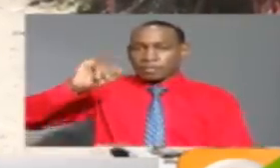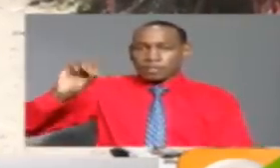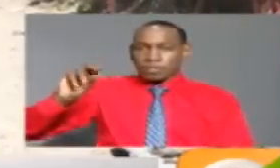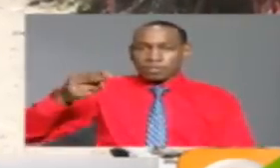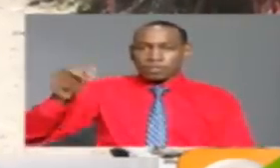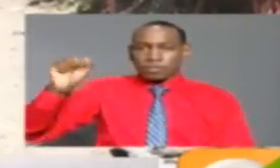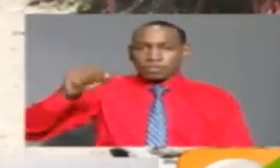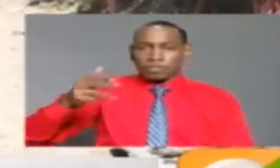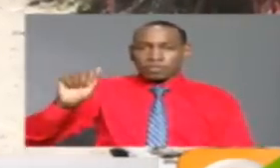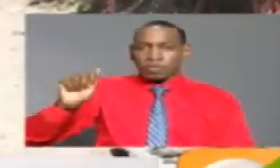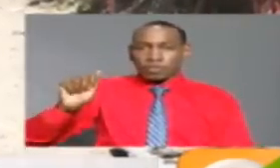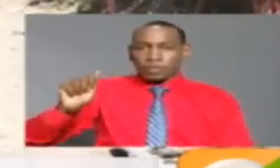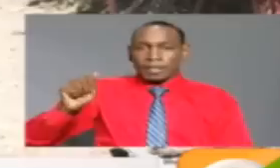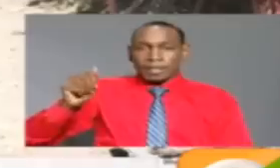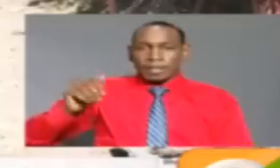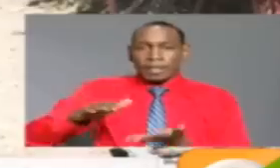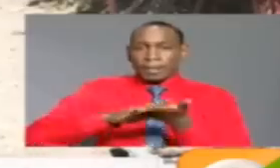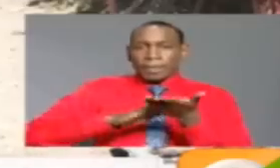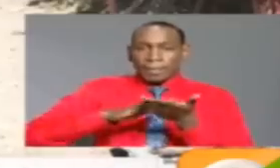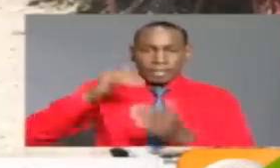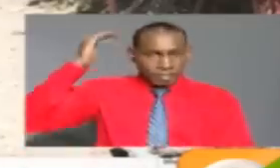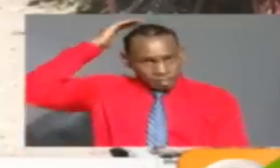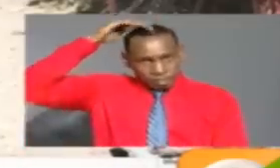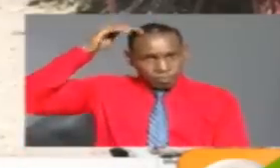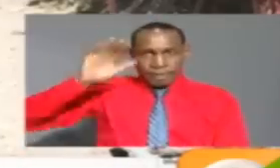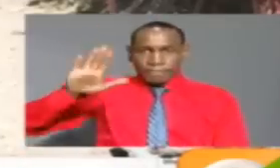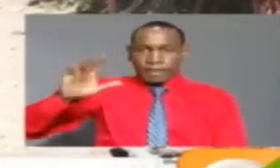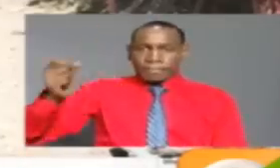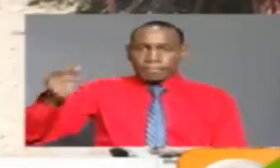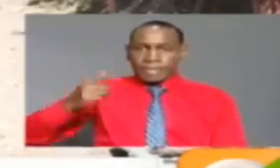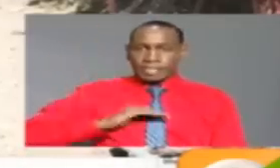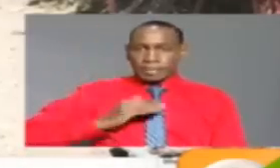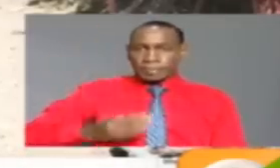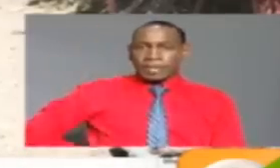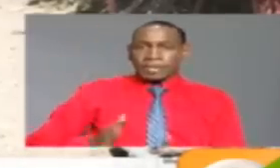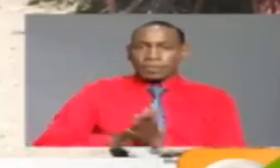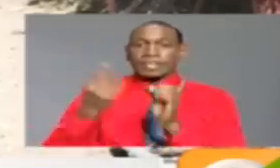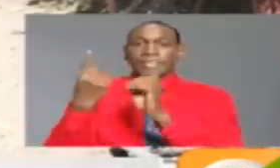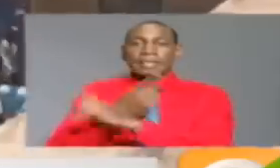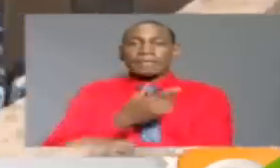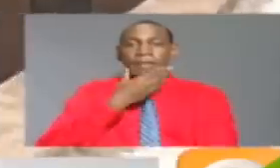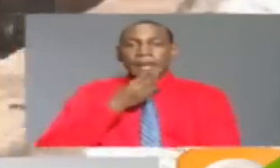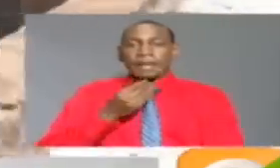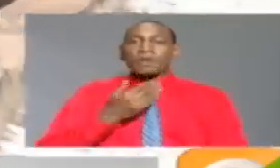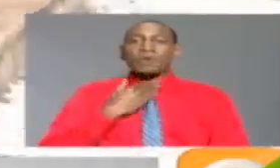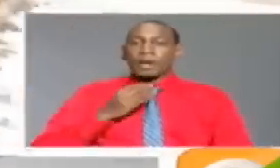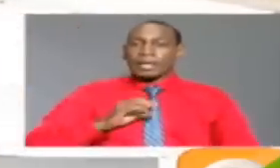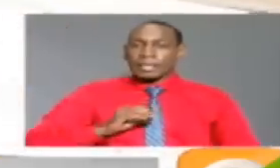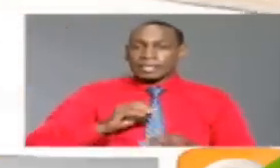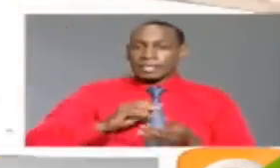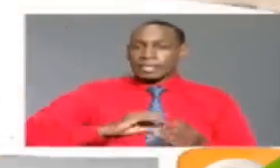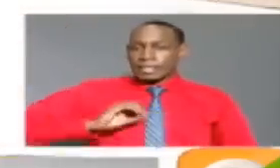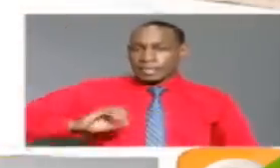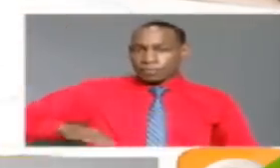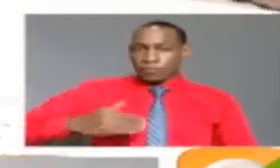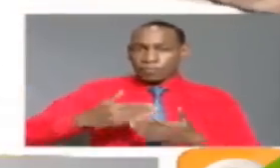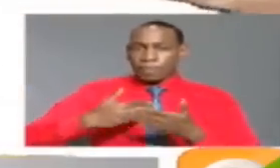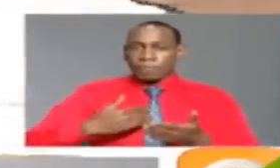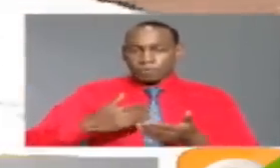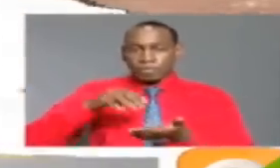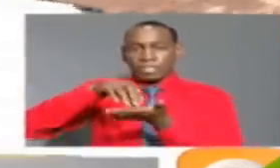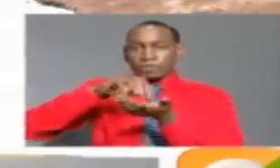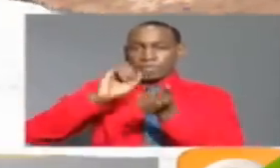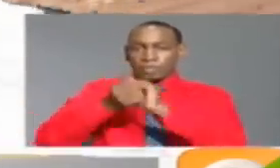in Dubai, was 5 months pregnant for another man and wanted to get rid of it before things went wrong. But